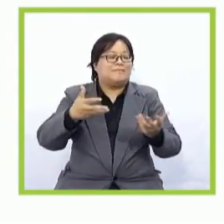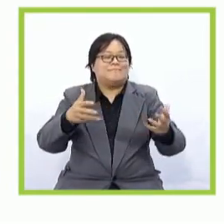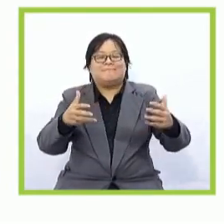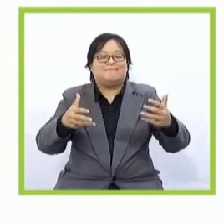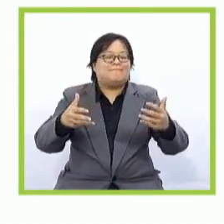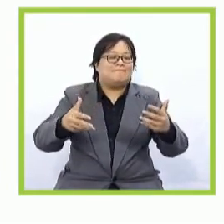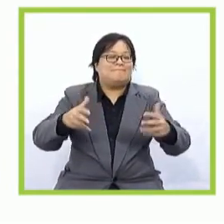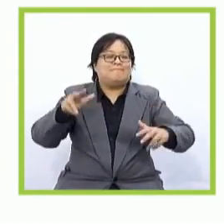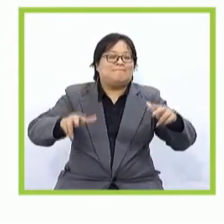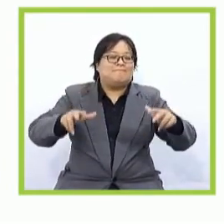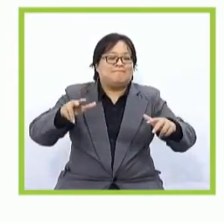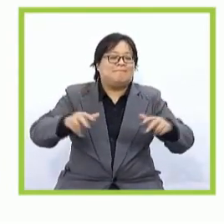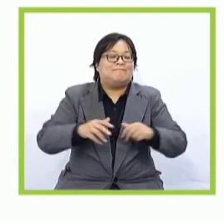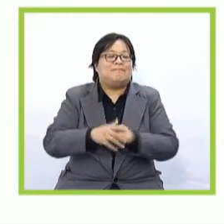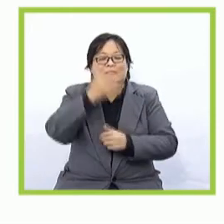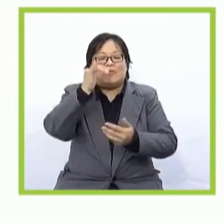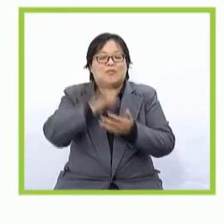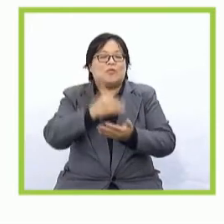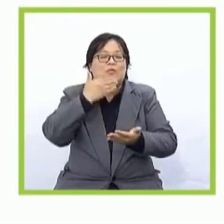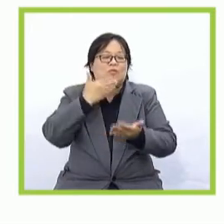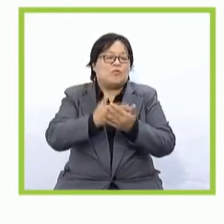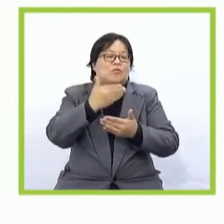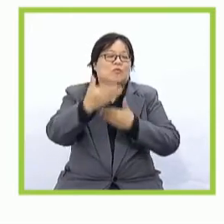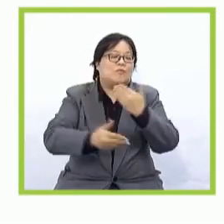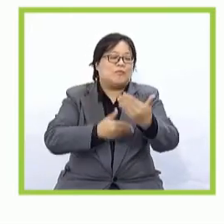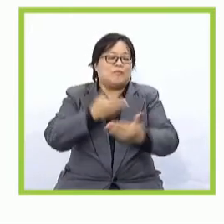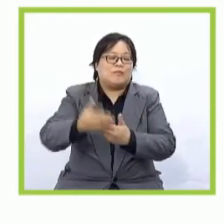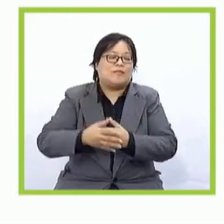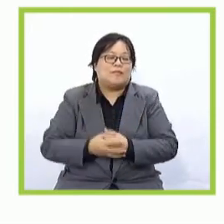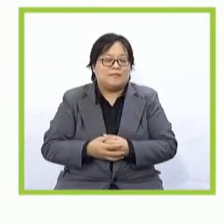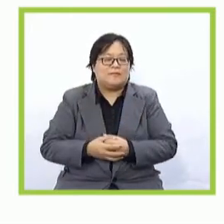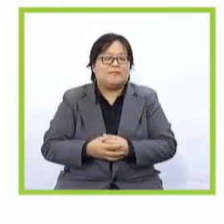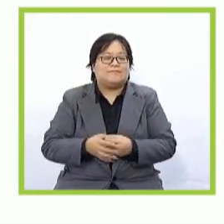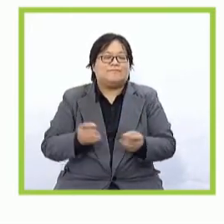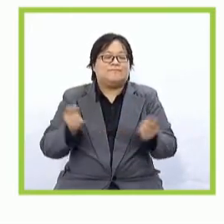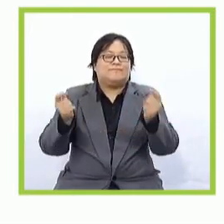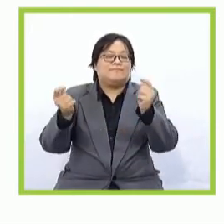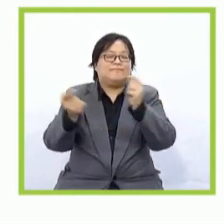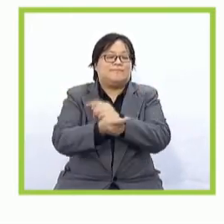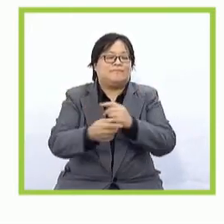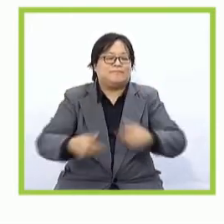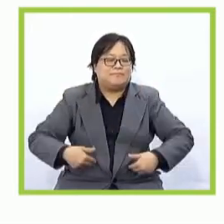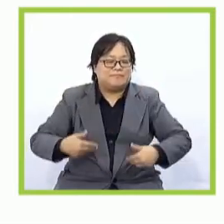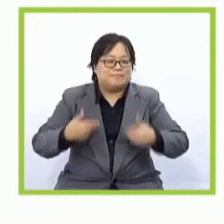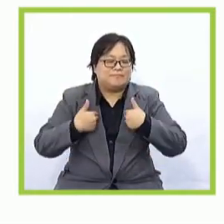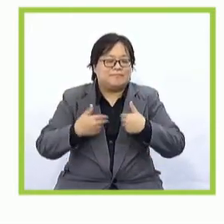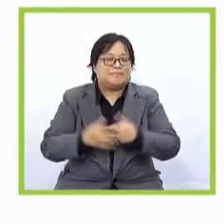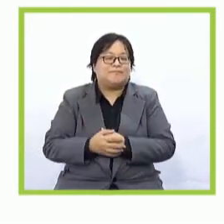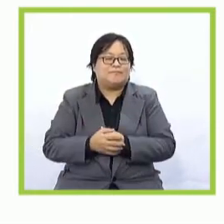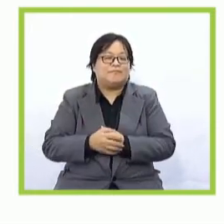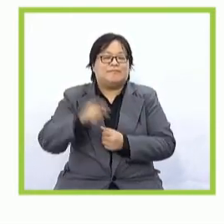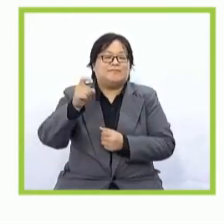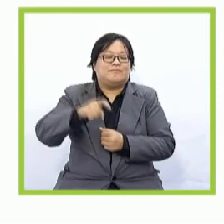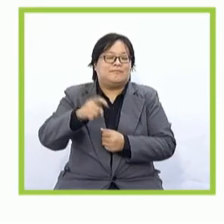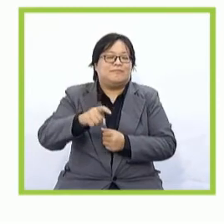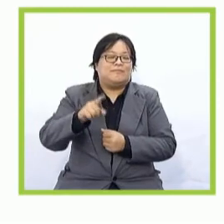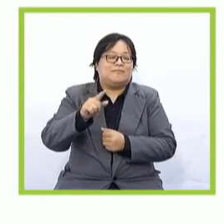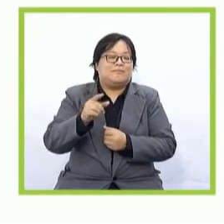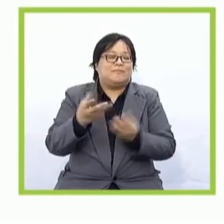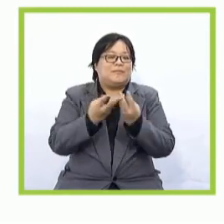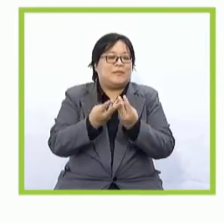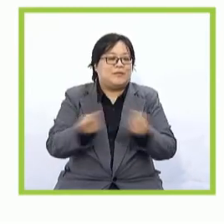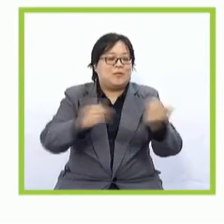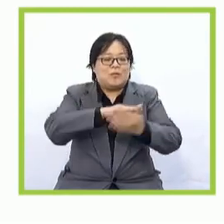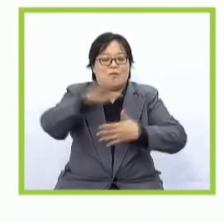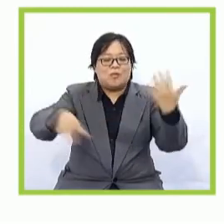why an effective process to change her life requires tackling all